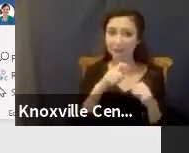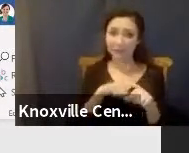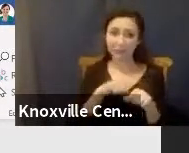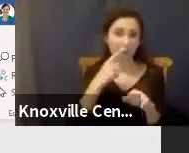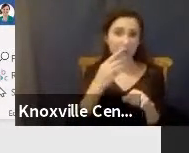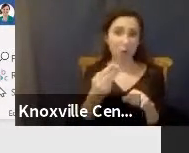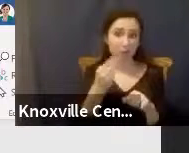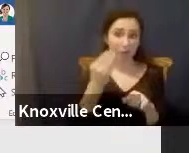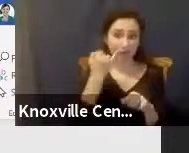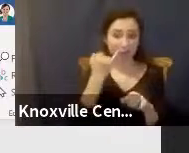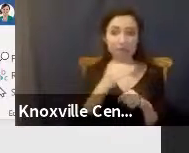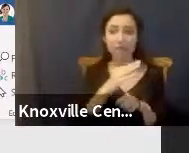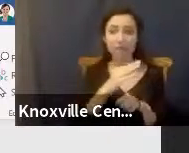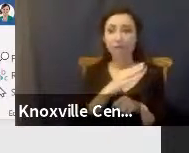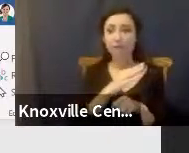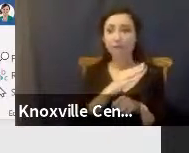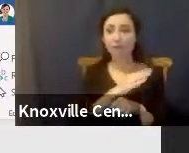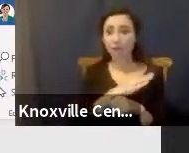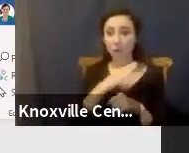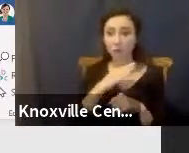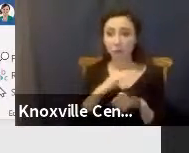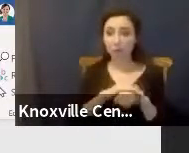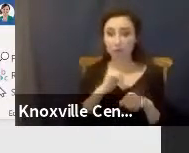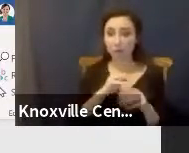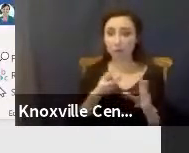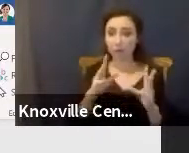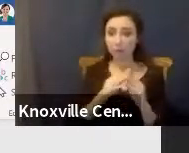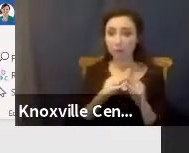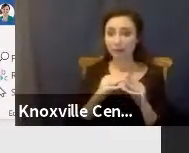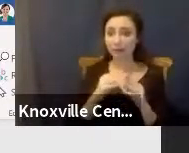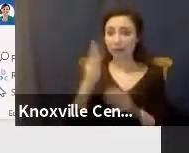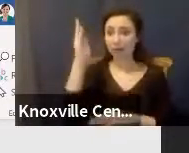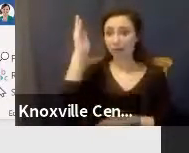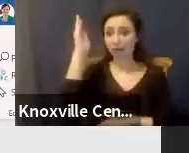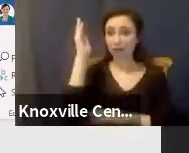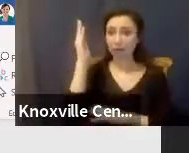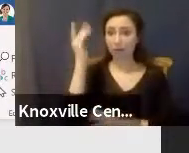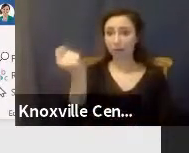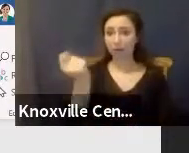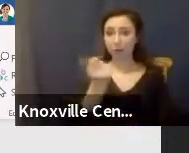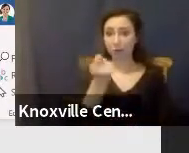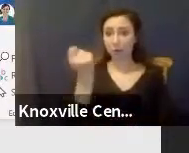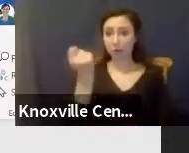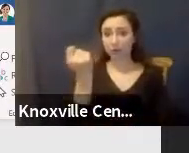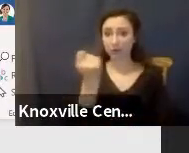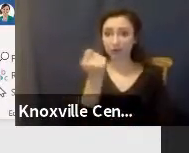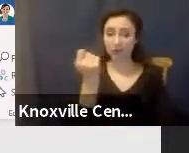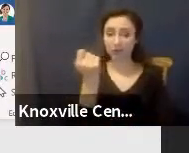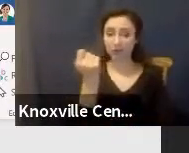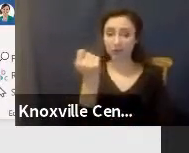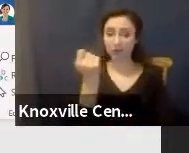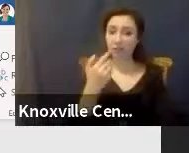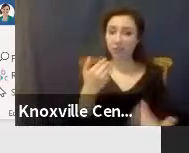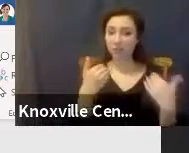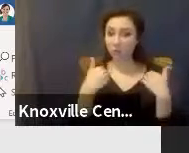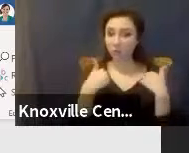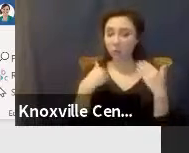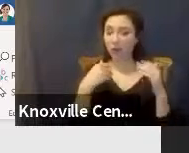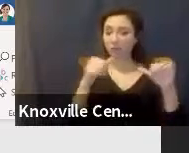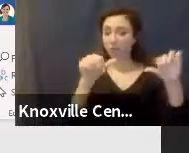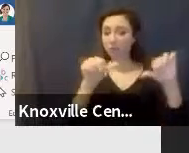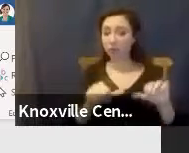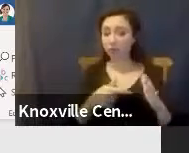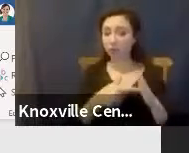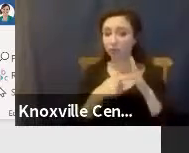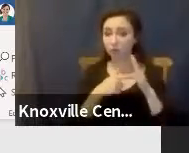board calls a meeting at, noon on Tuesday, you have a publication requirement